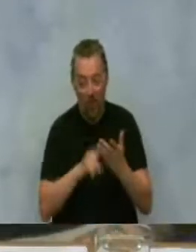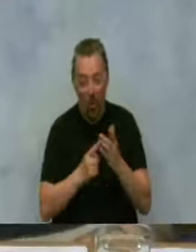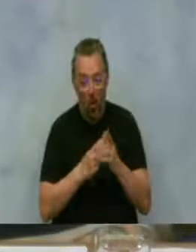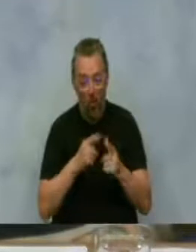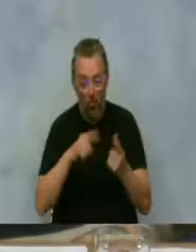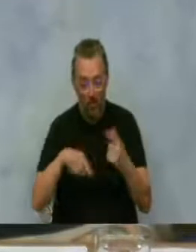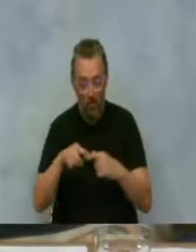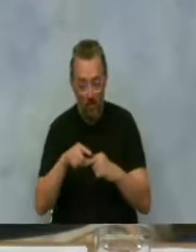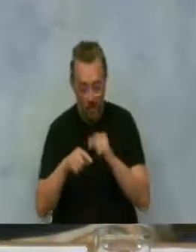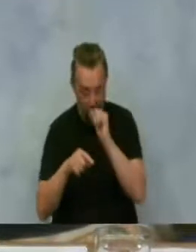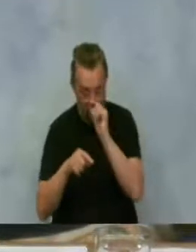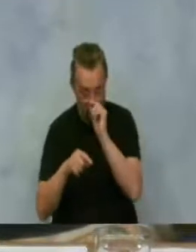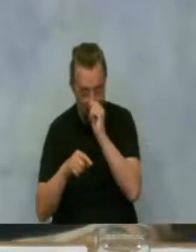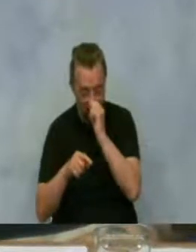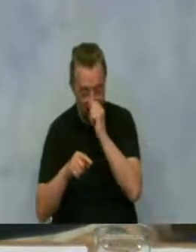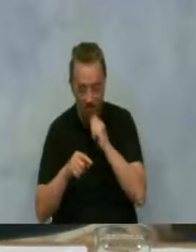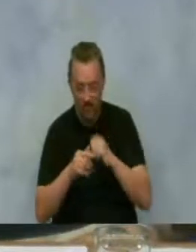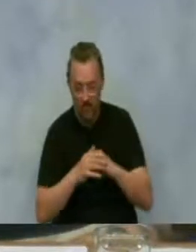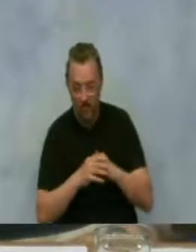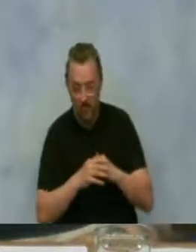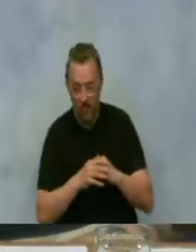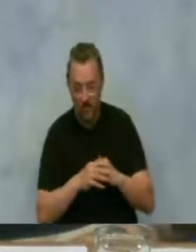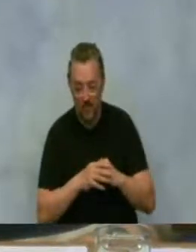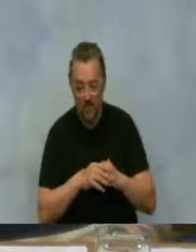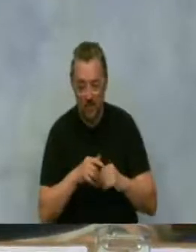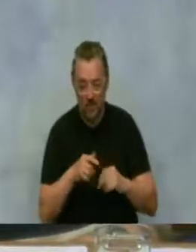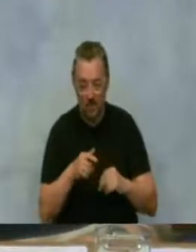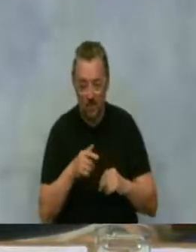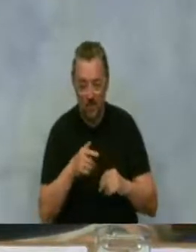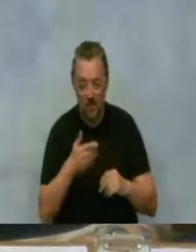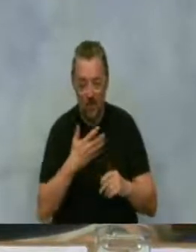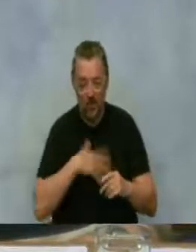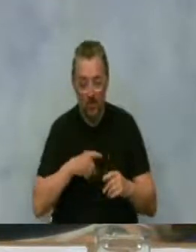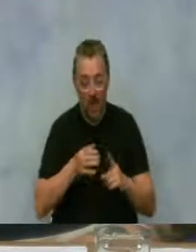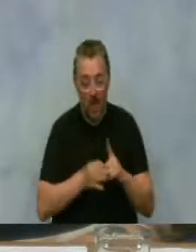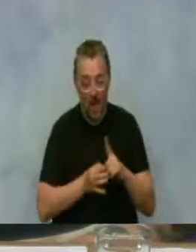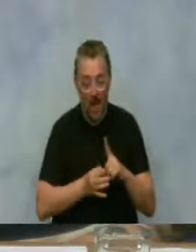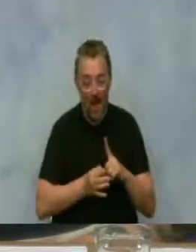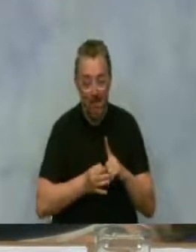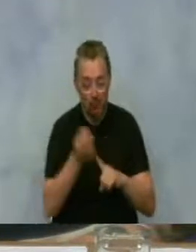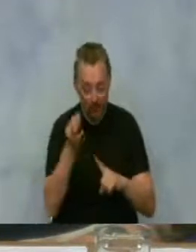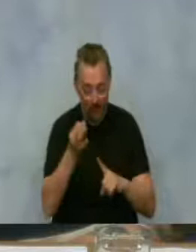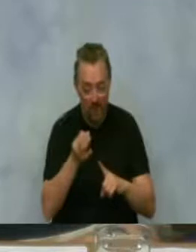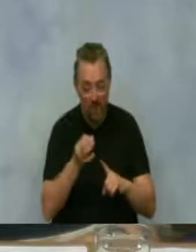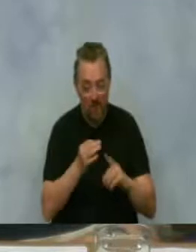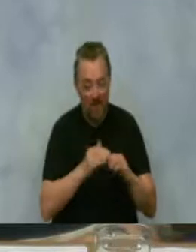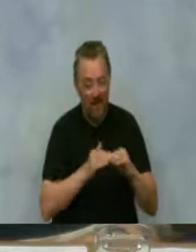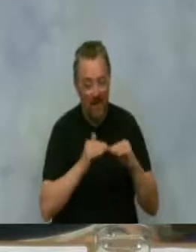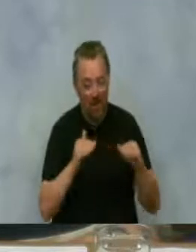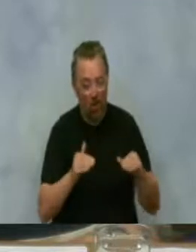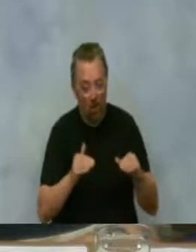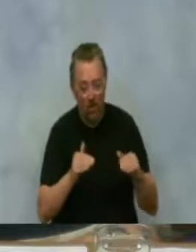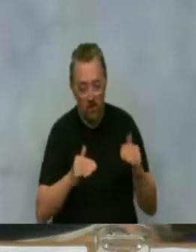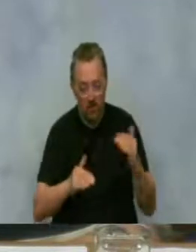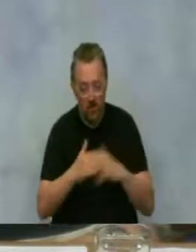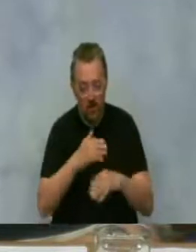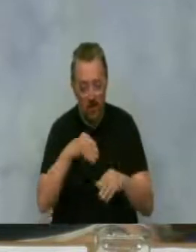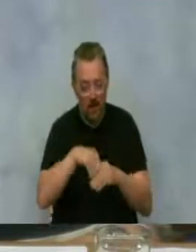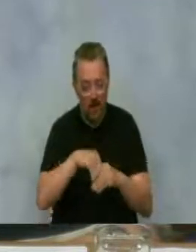Lanarkshire, we have a vision or a target to, to improve the equality measures in terms of